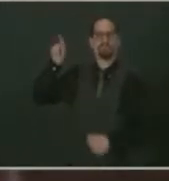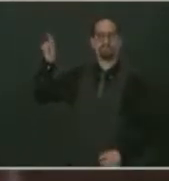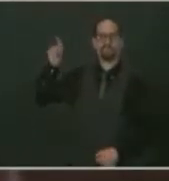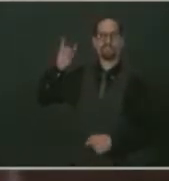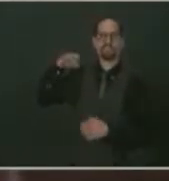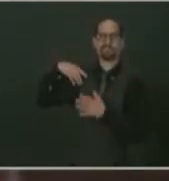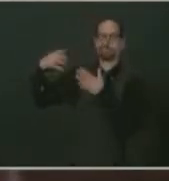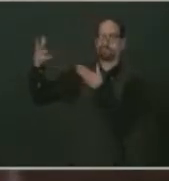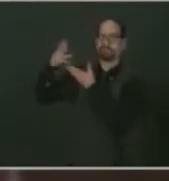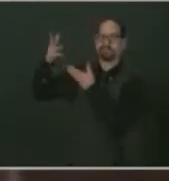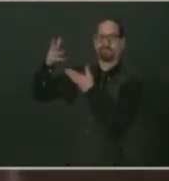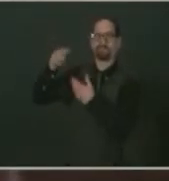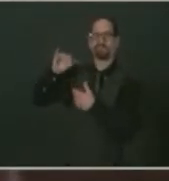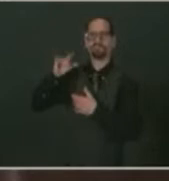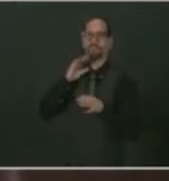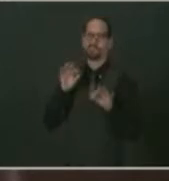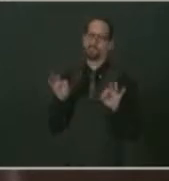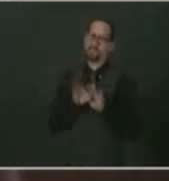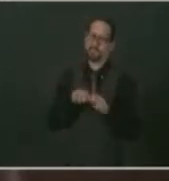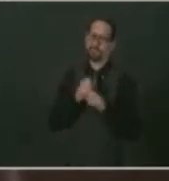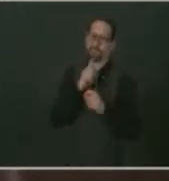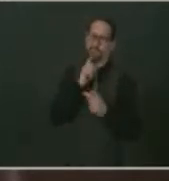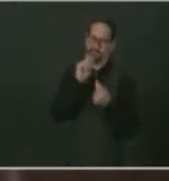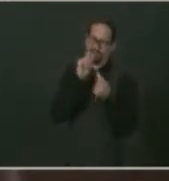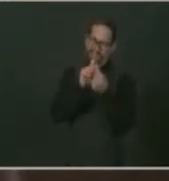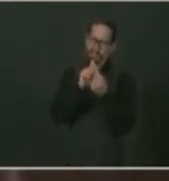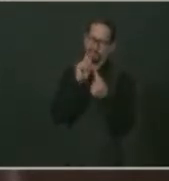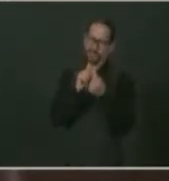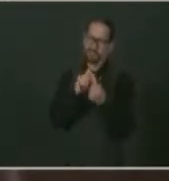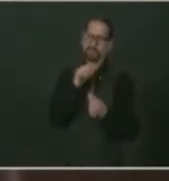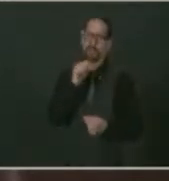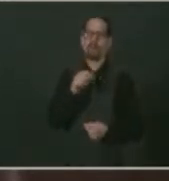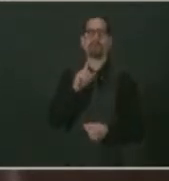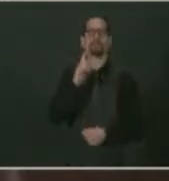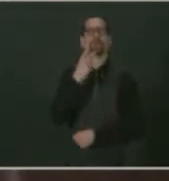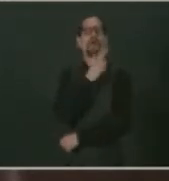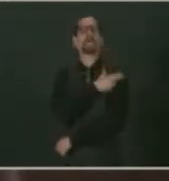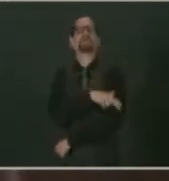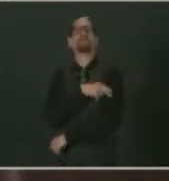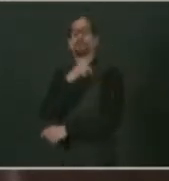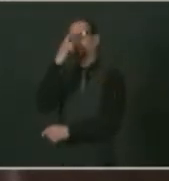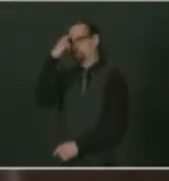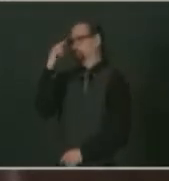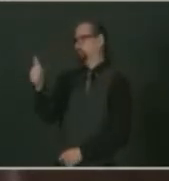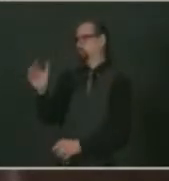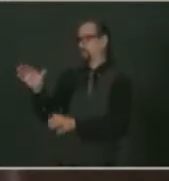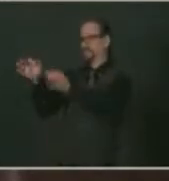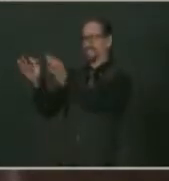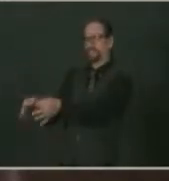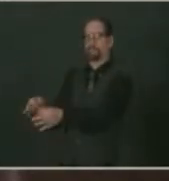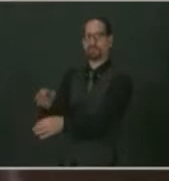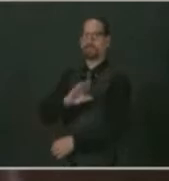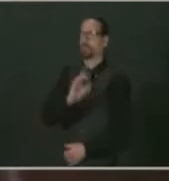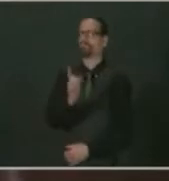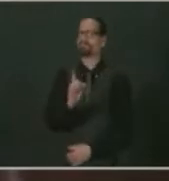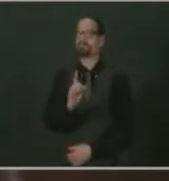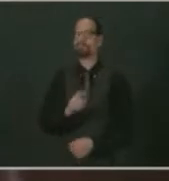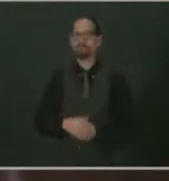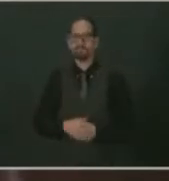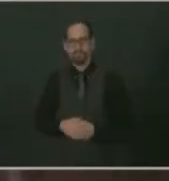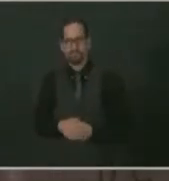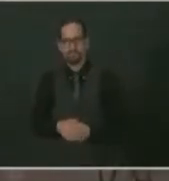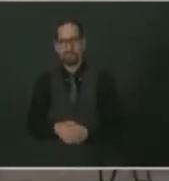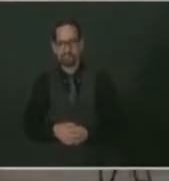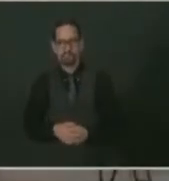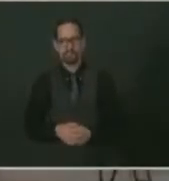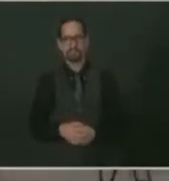certainly something we would take into consideration for the future if we were to have a similar situation. Governor McKee, last week you